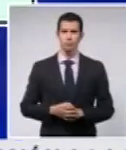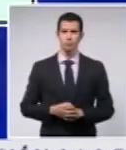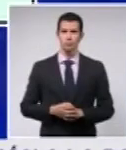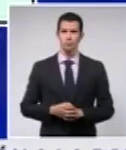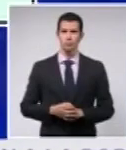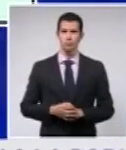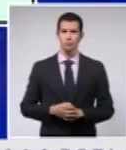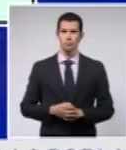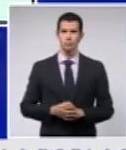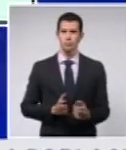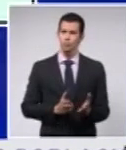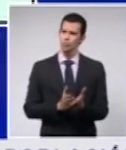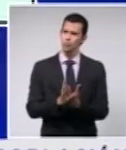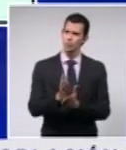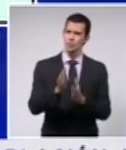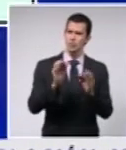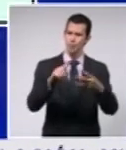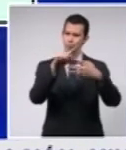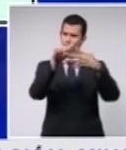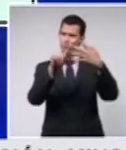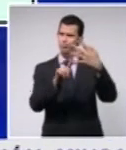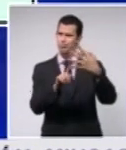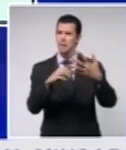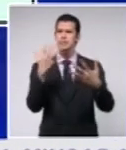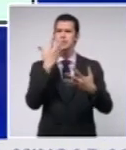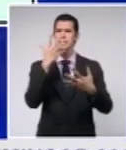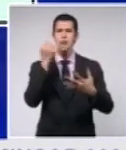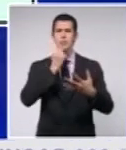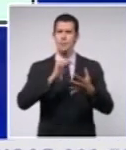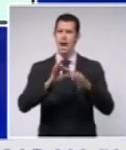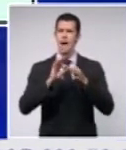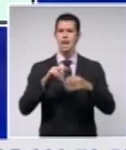the pandemic, with